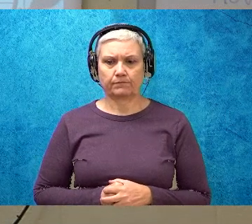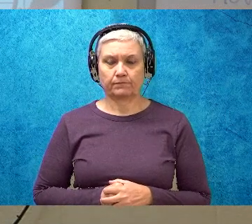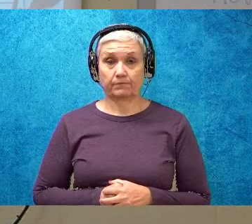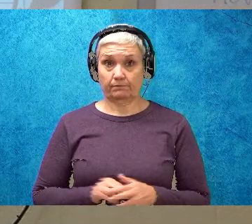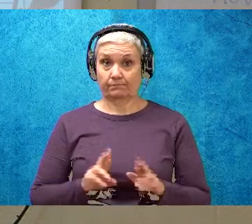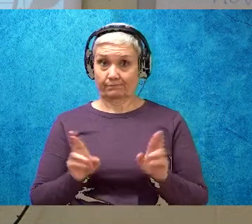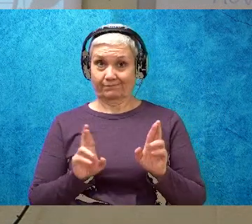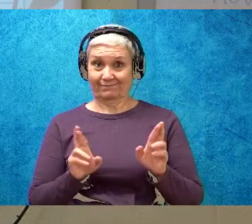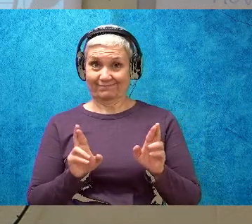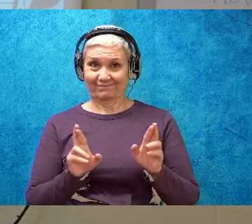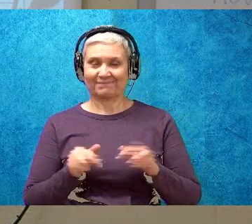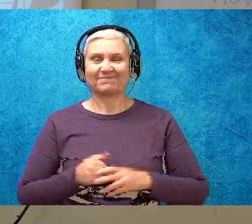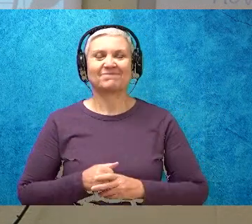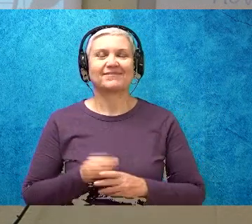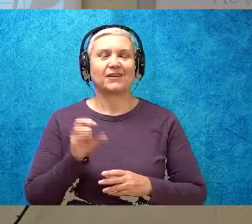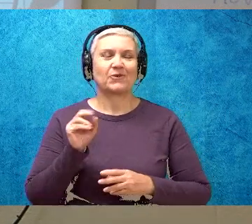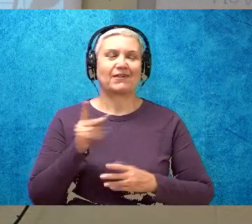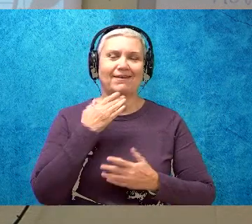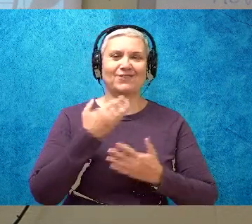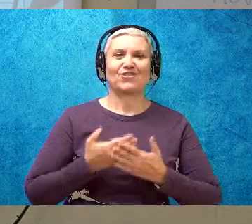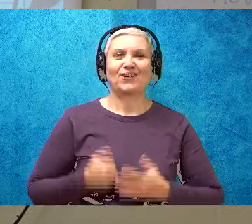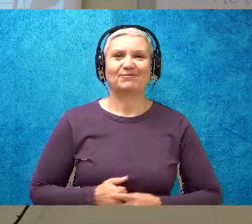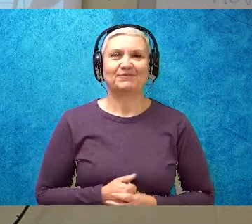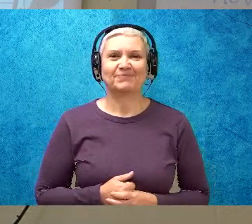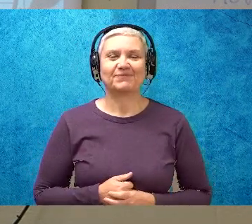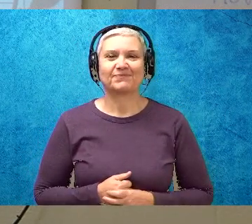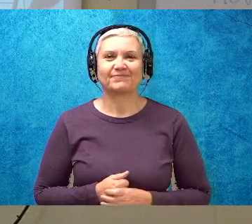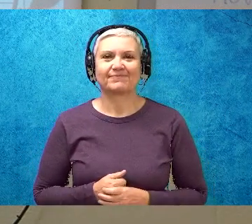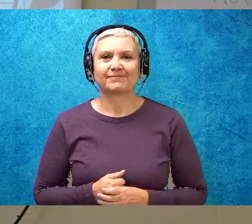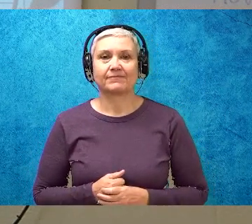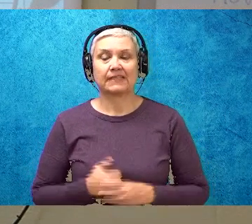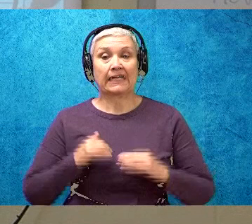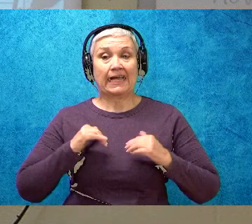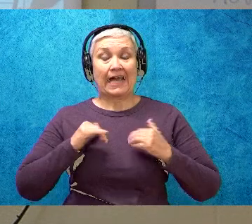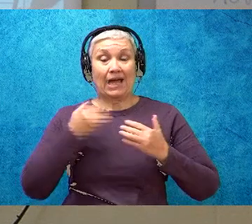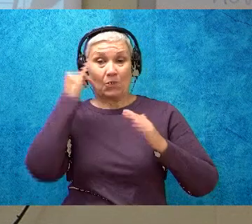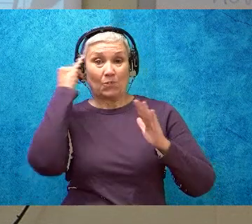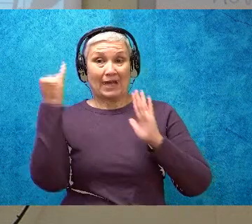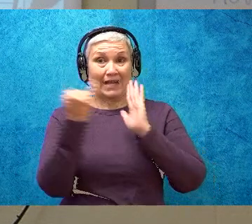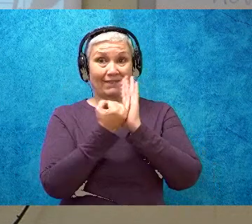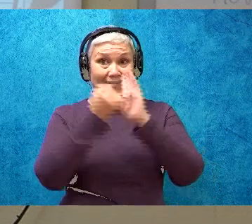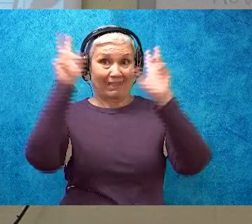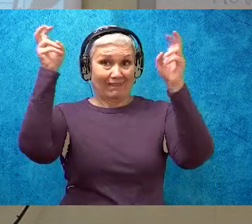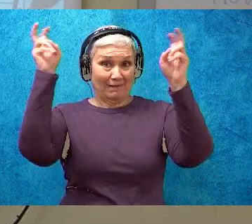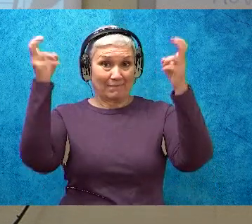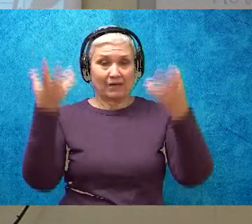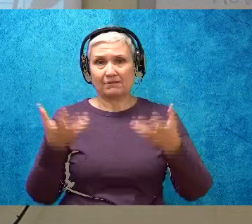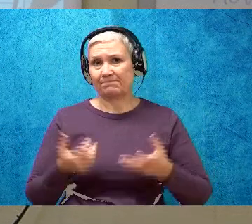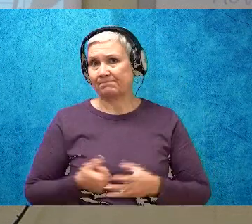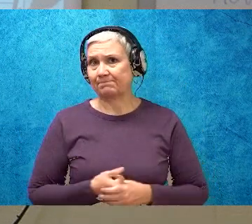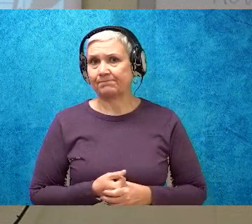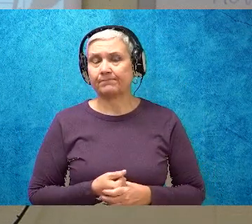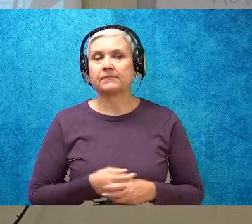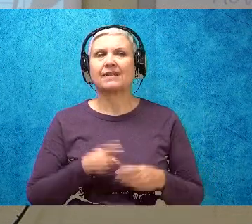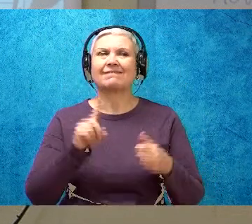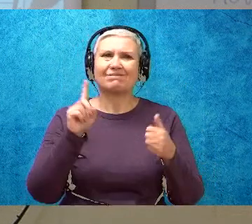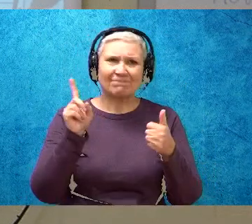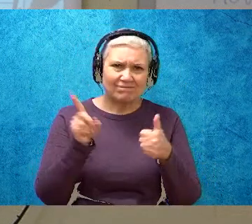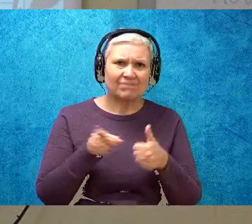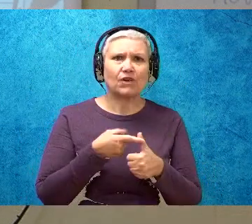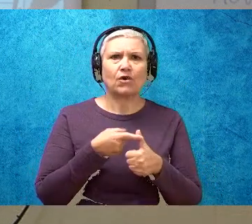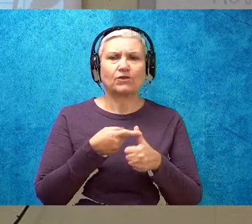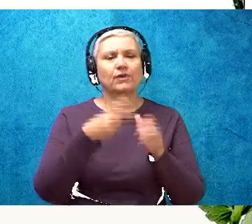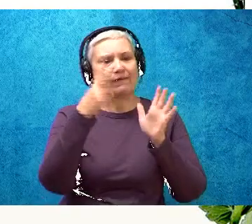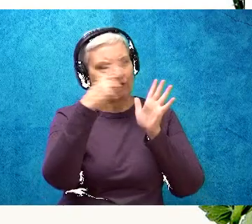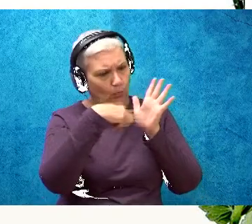Ready? Okay, good. All right, so how do we identify theme? Now, firstly, you have to read